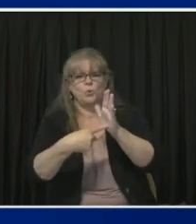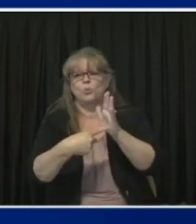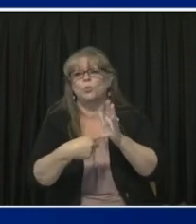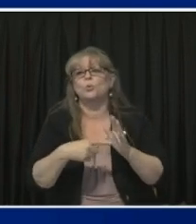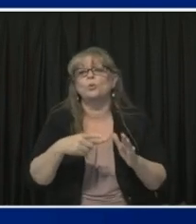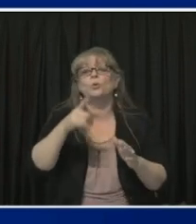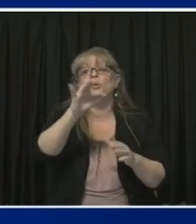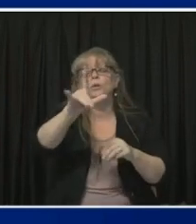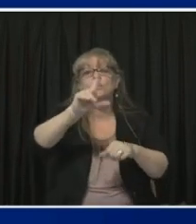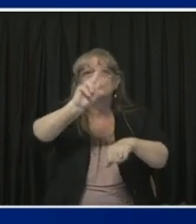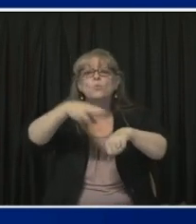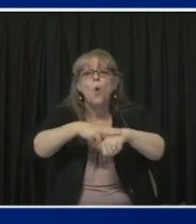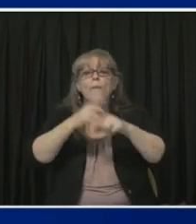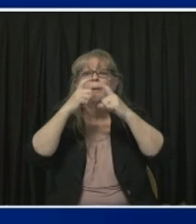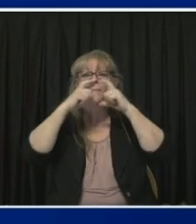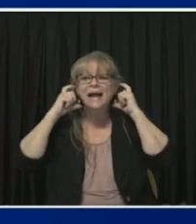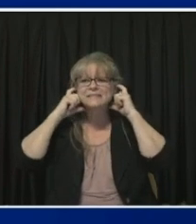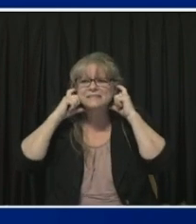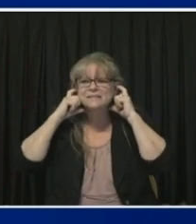T-shirt. This one was made for me,